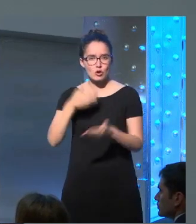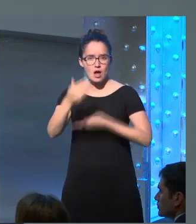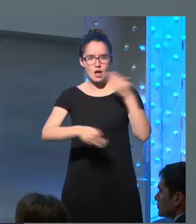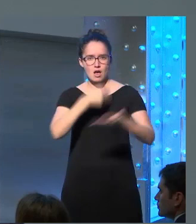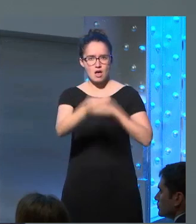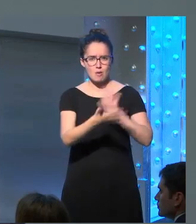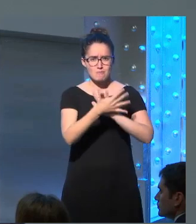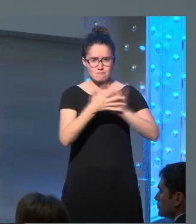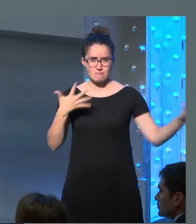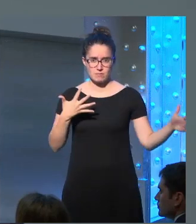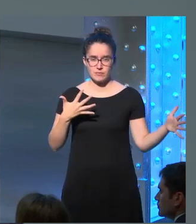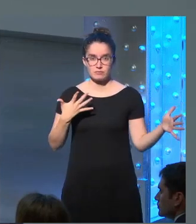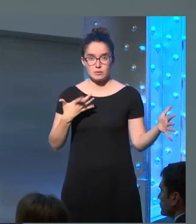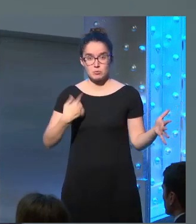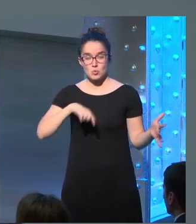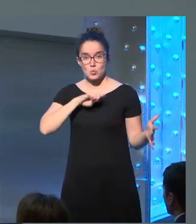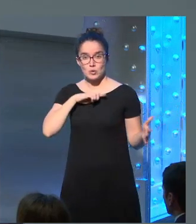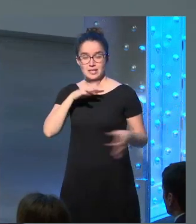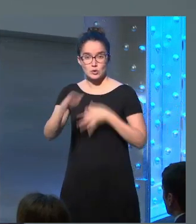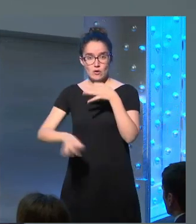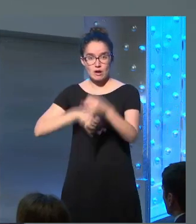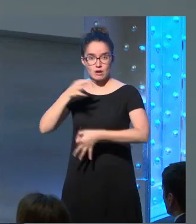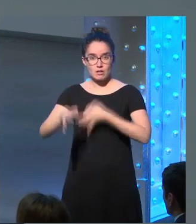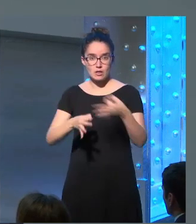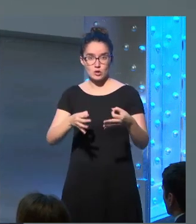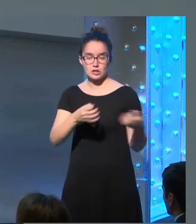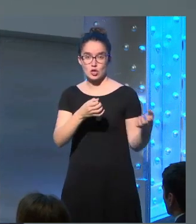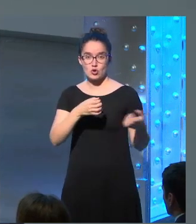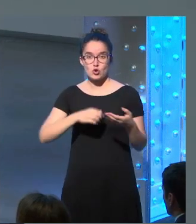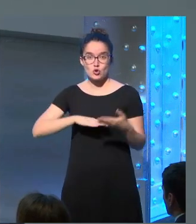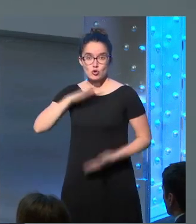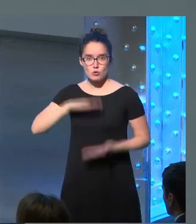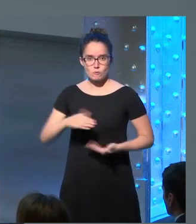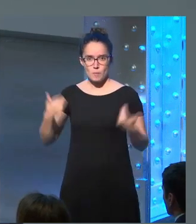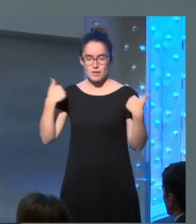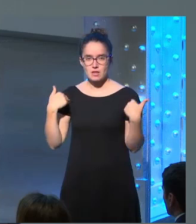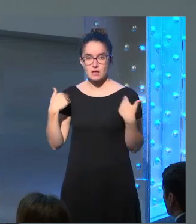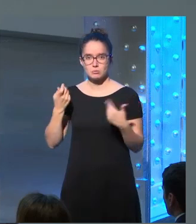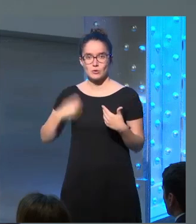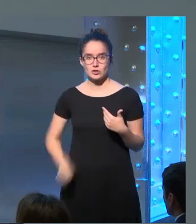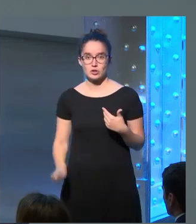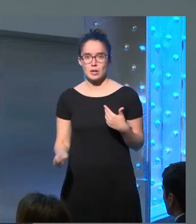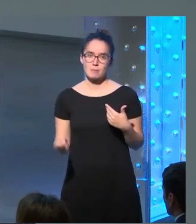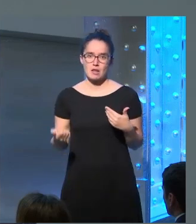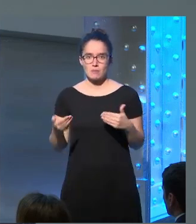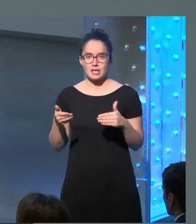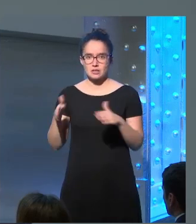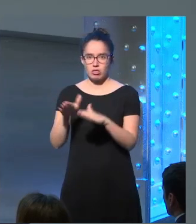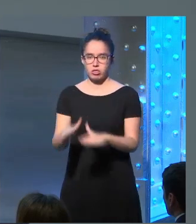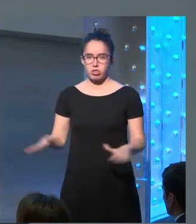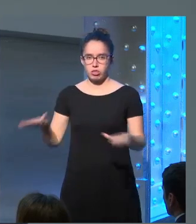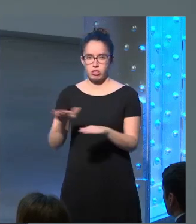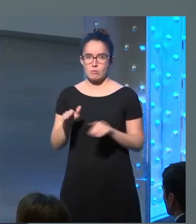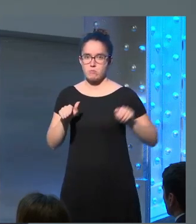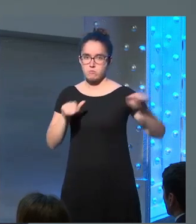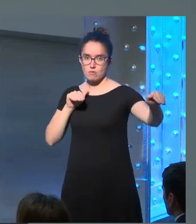really difficult to face the speed of change of our technology while our competences and our skills and